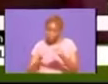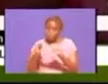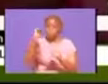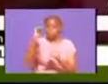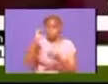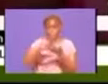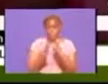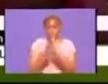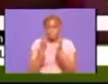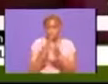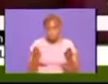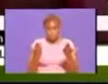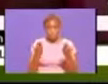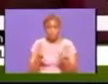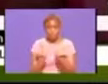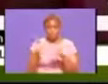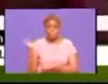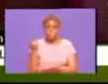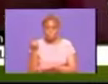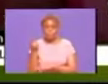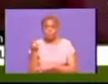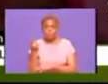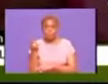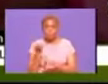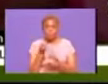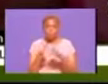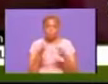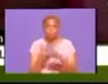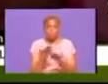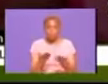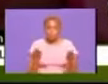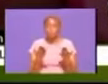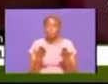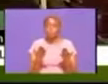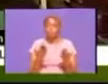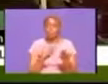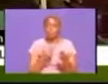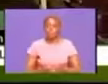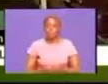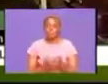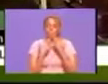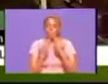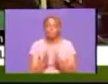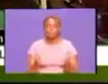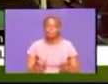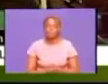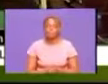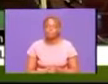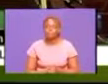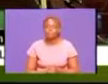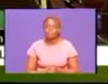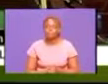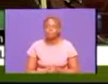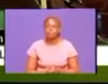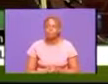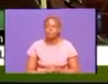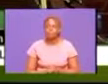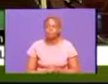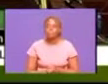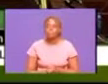become something in this Republic of Kenya. Thank you, Mr. Speaker. I stand to support.